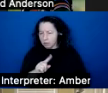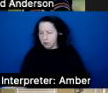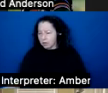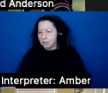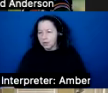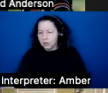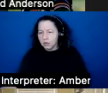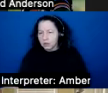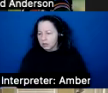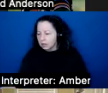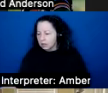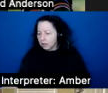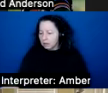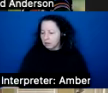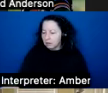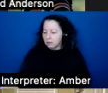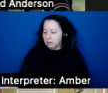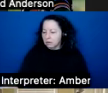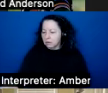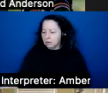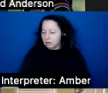said it on the other slide. Hold on.